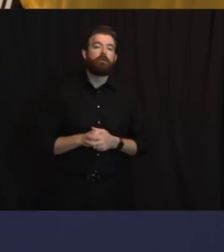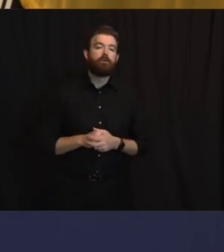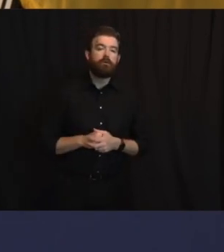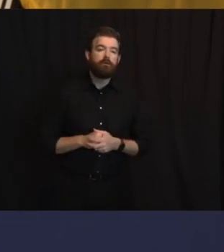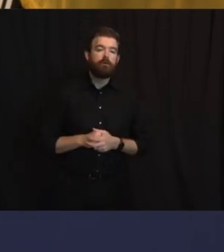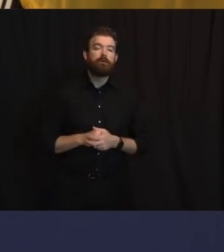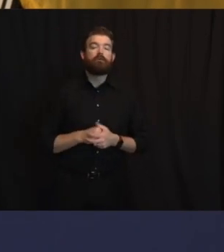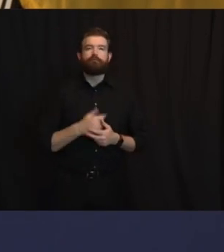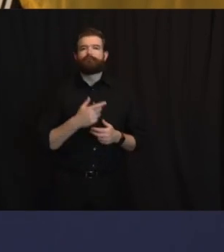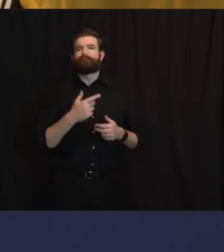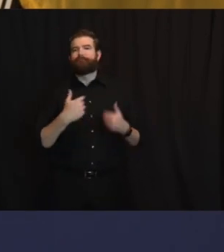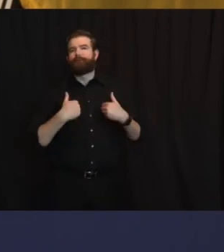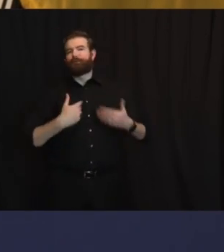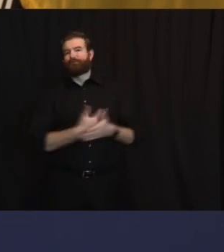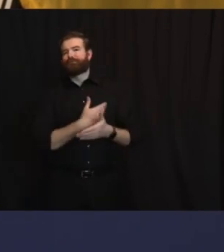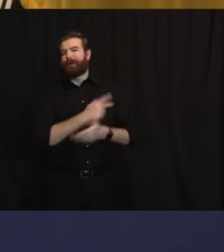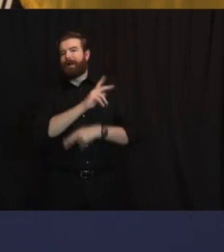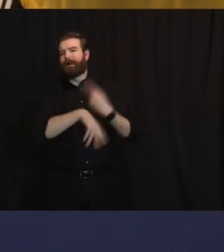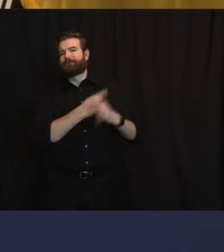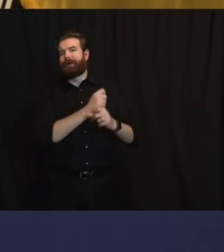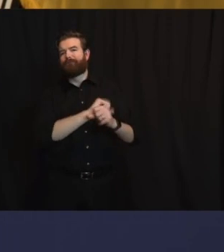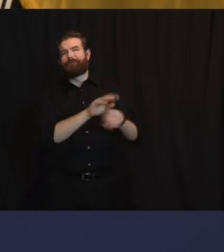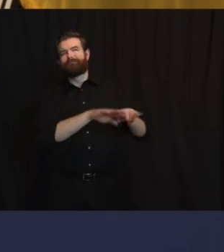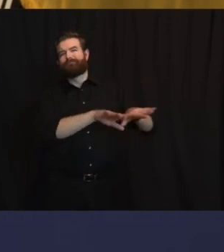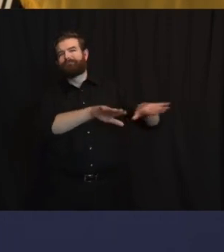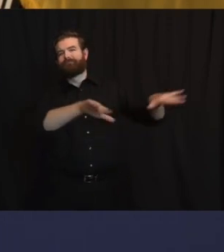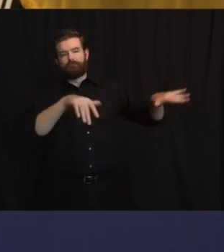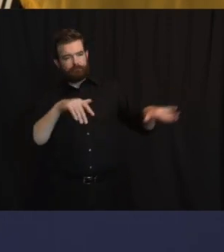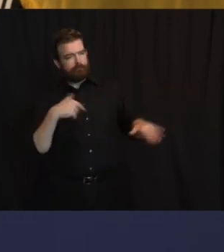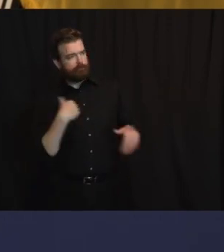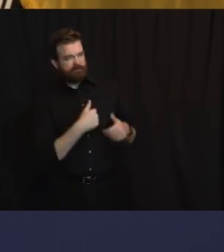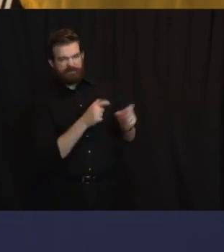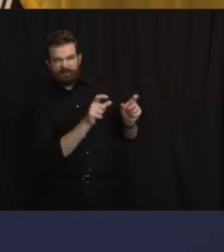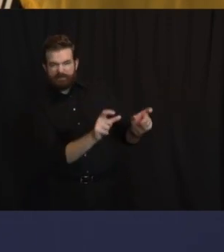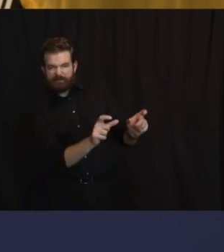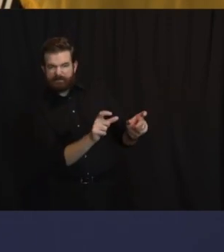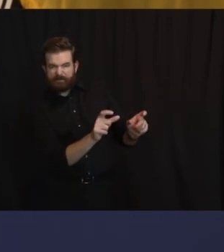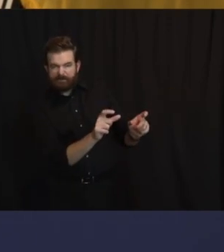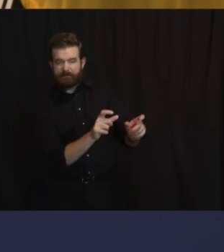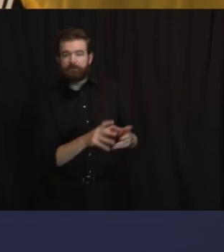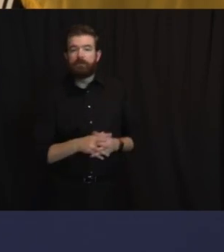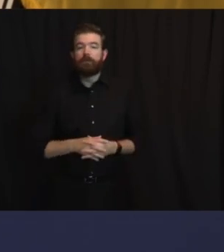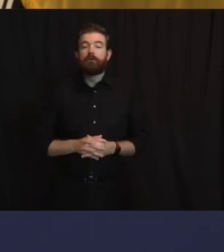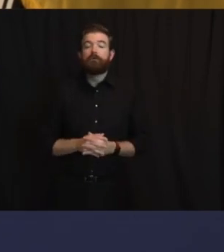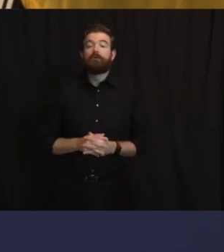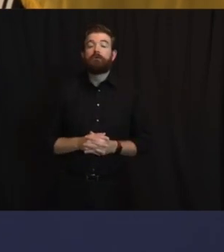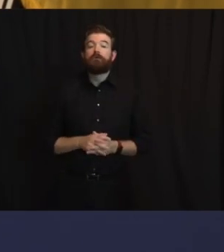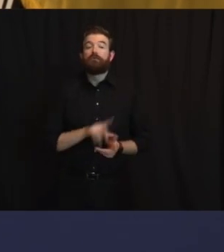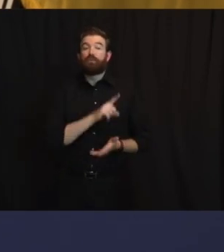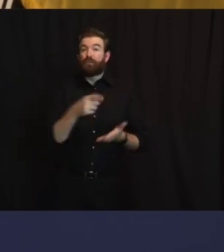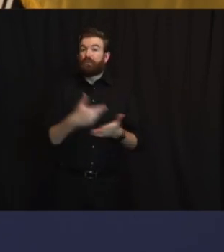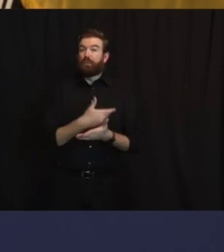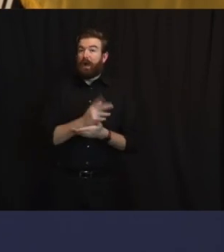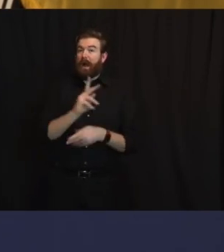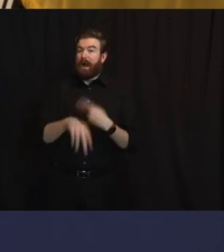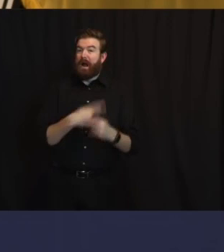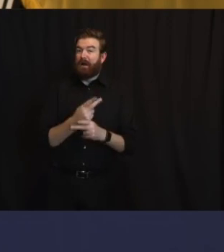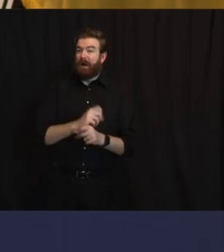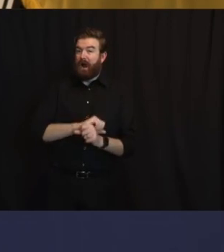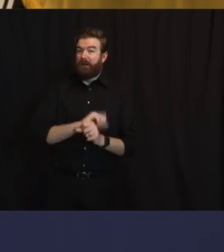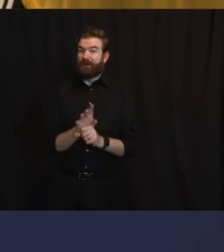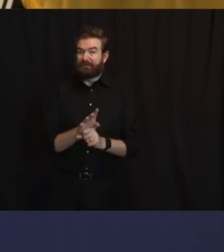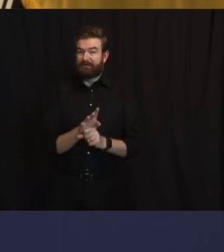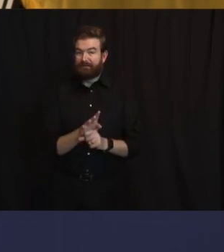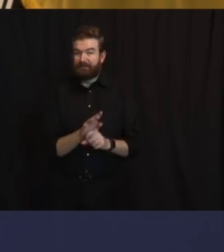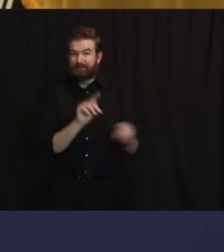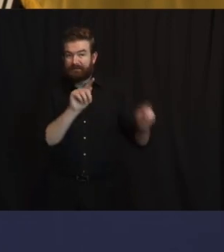I know we're not going to let our guard down, but how do you see that? Because we know the variants of all shapes and sizes, right, Judy, are all over New